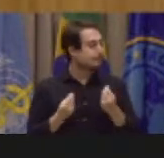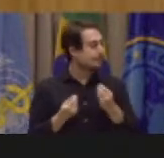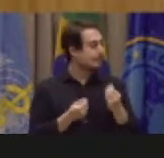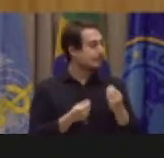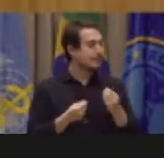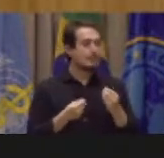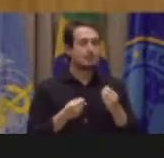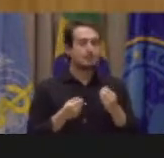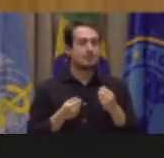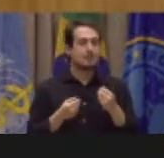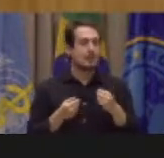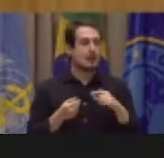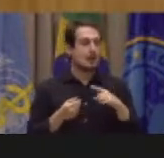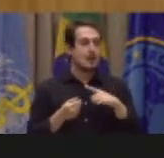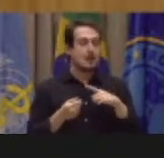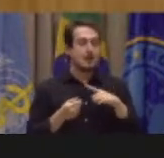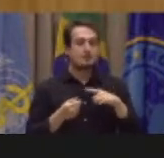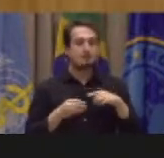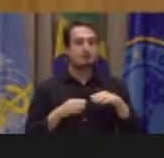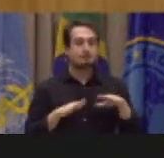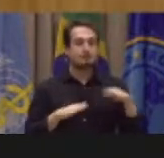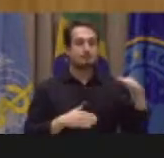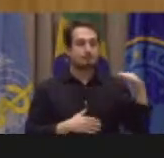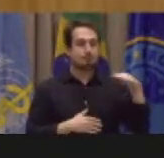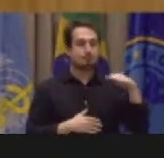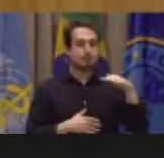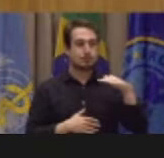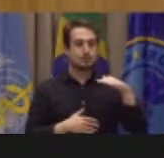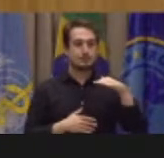was that term in aviation that says